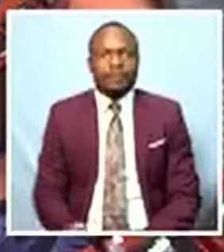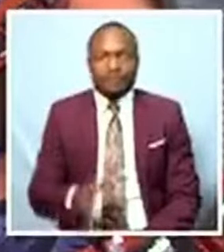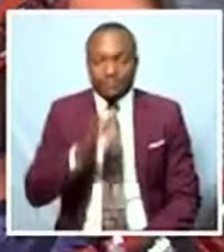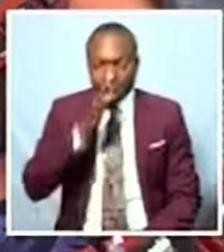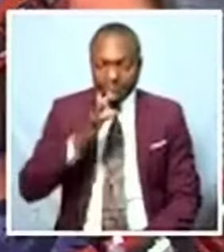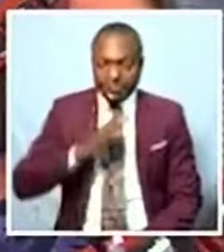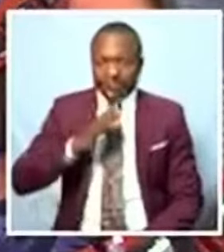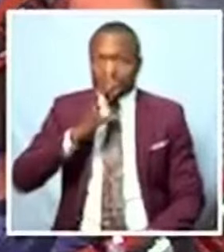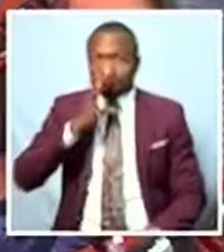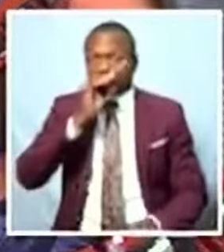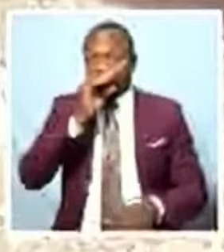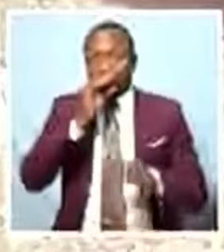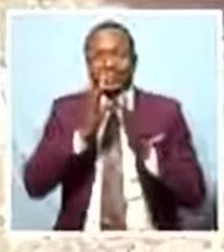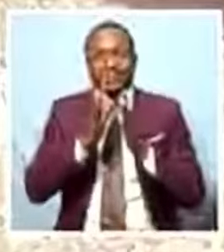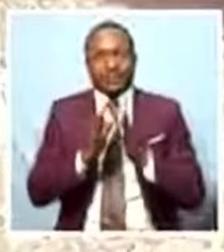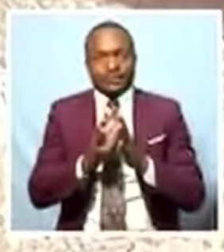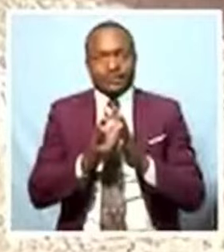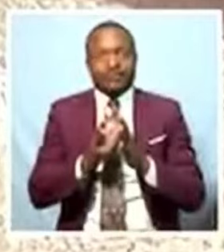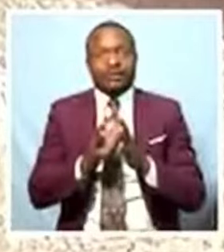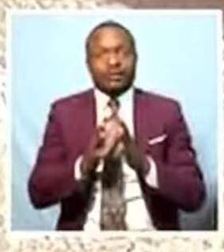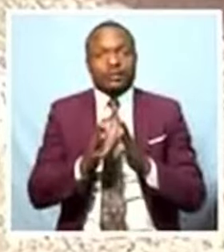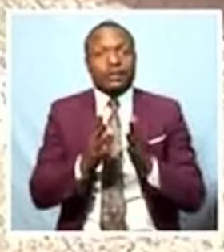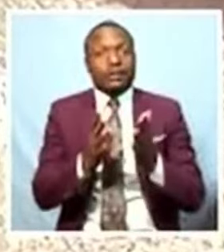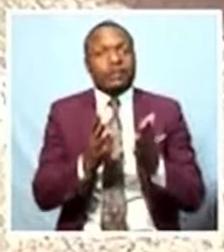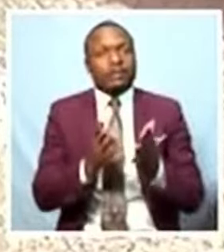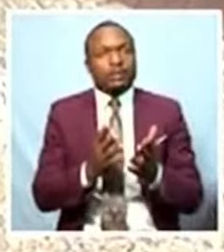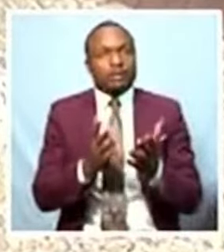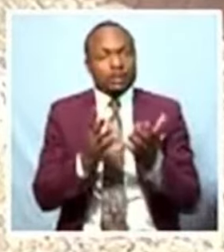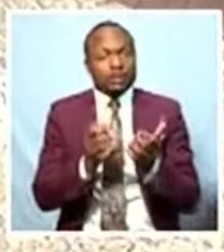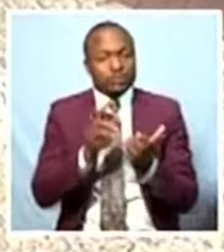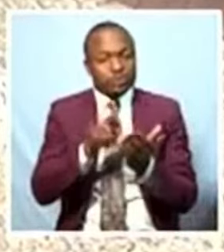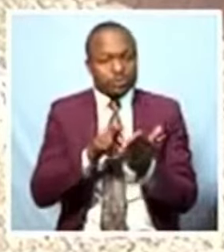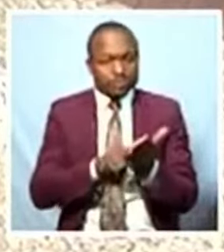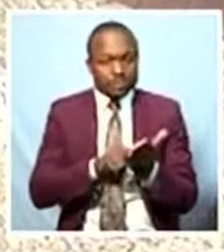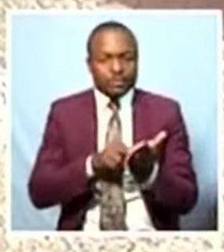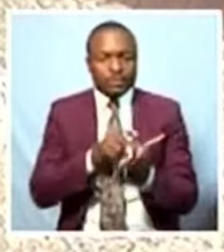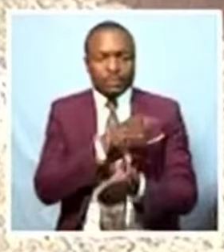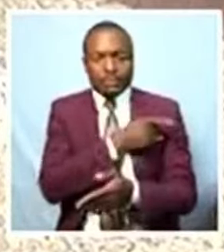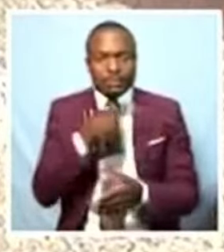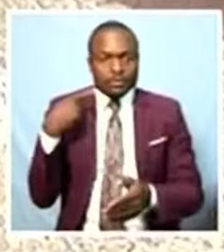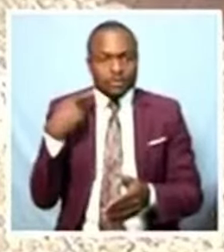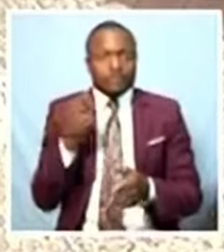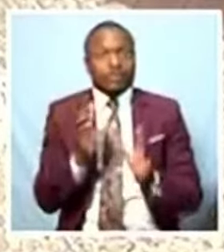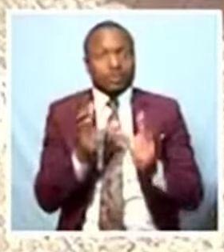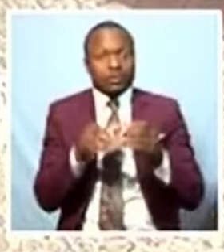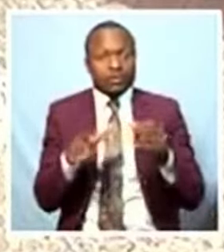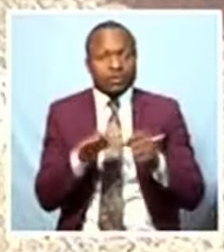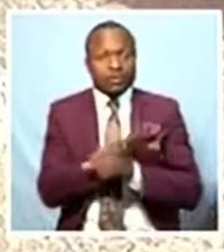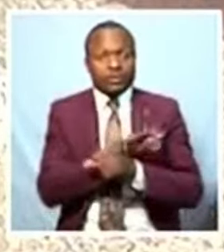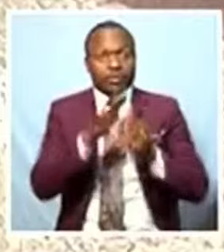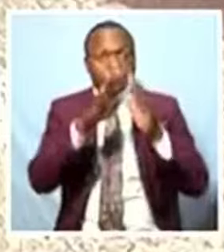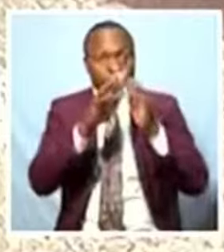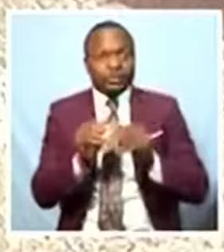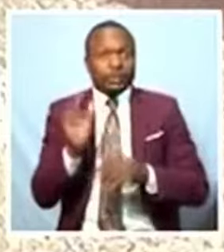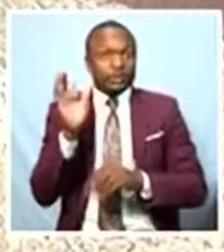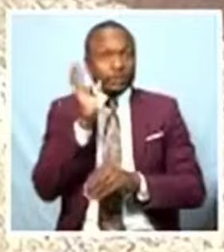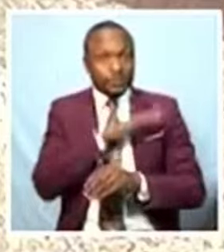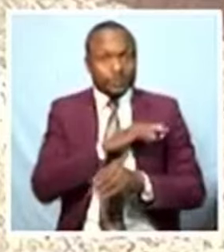Madam Speaker, I have to report to the House that the Committee of the whole House has gone through the